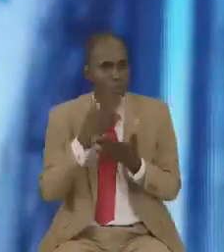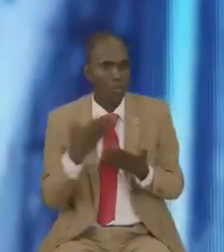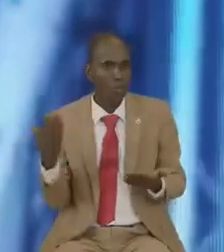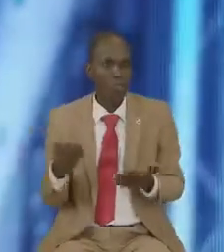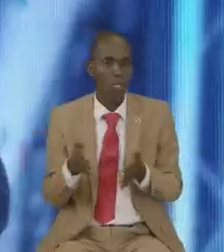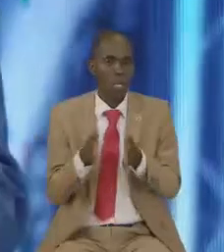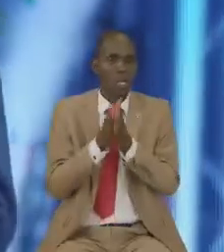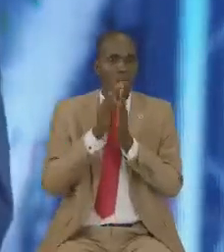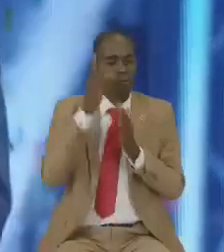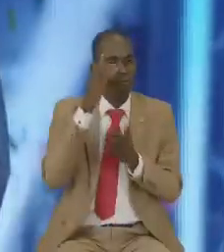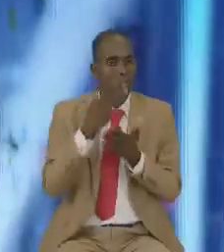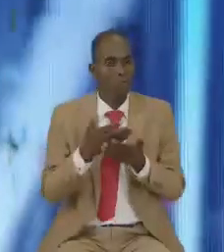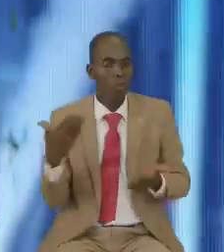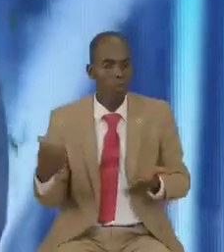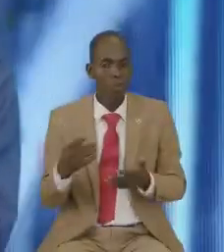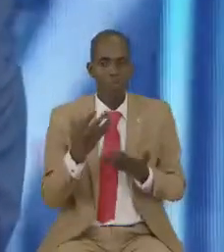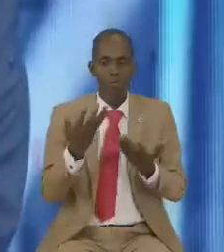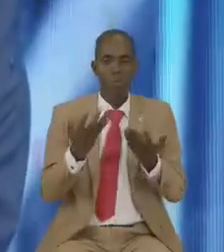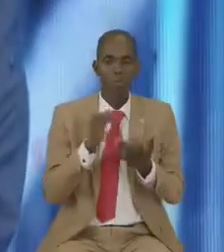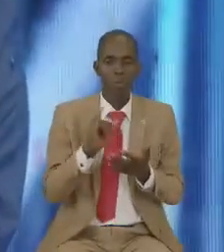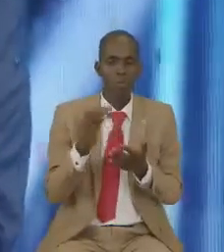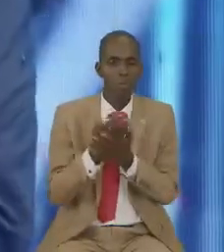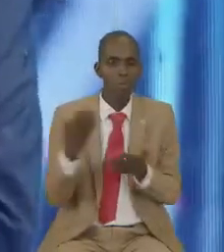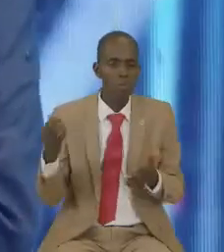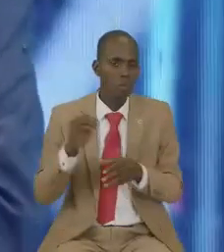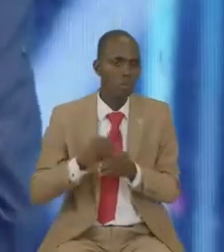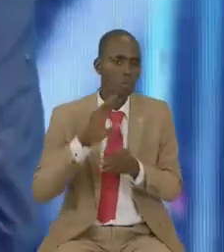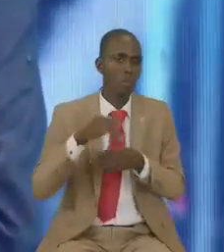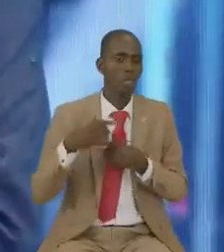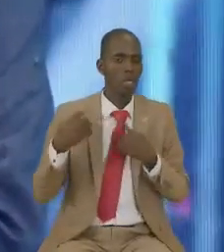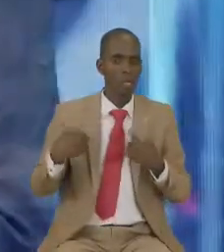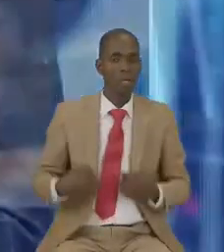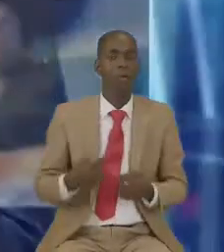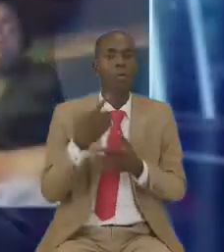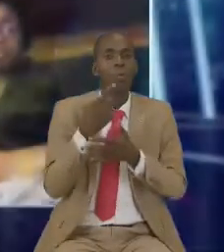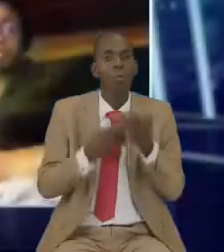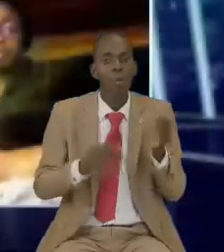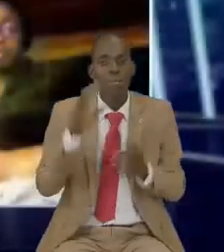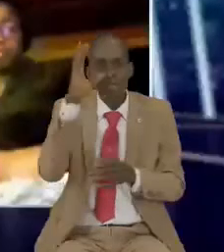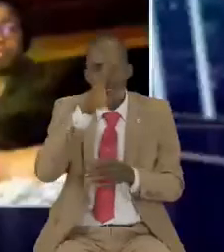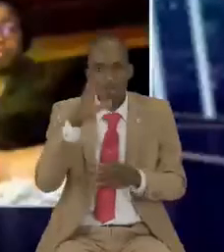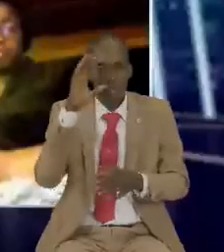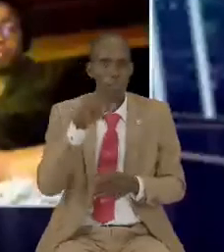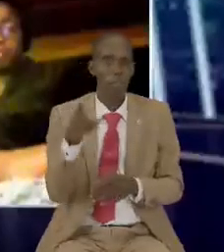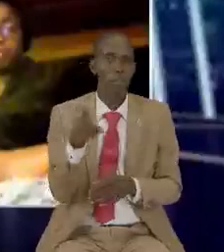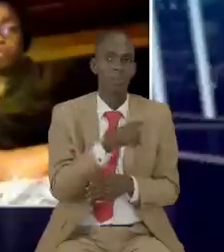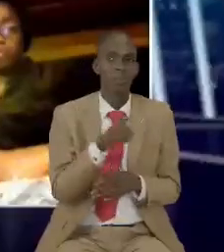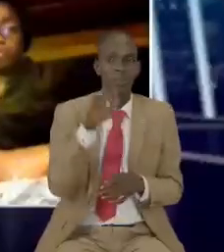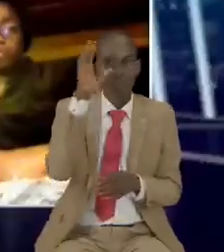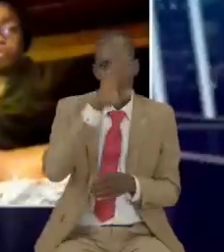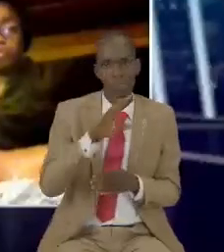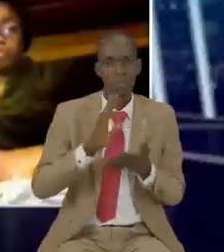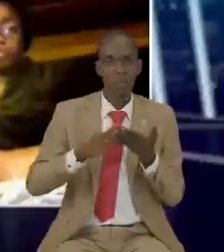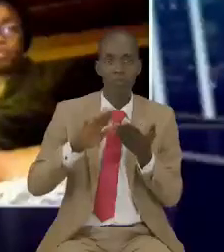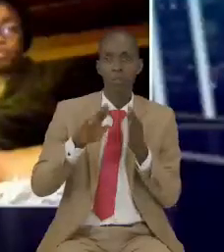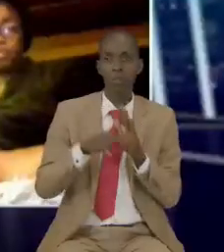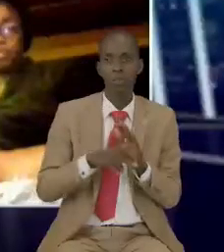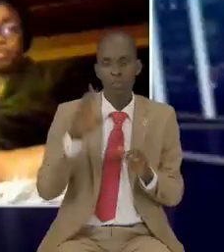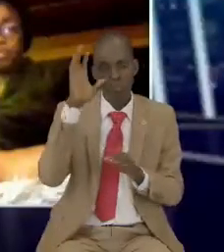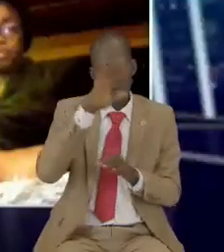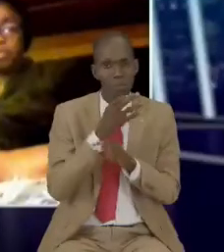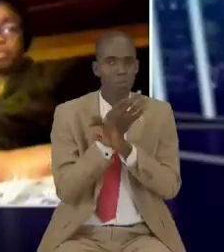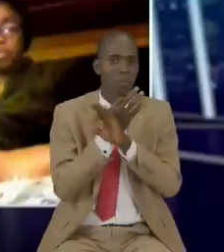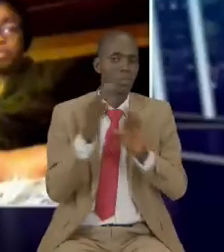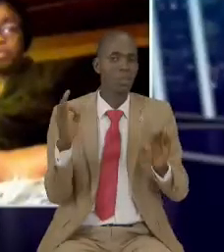you're desiring something in your heart, what seek ye? We seek forgiveness, we seek freedom.